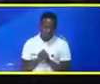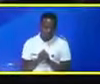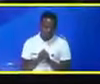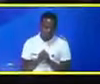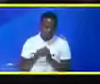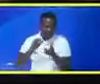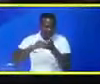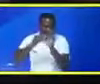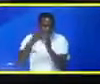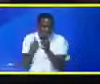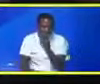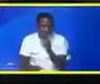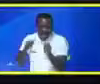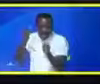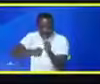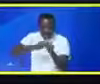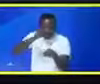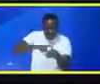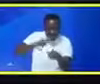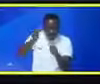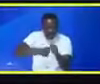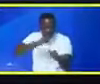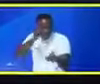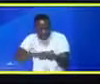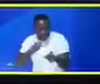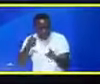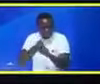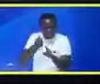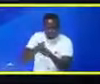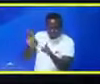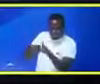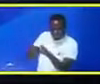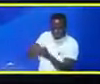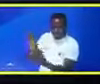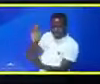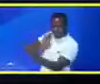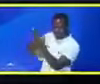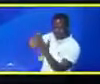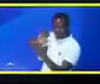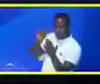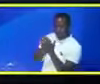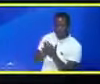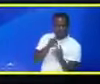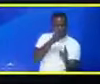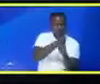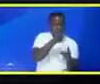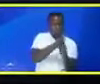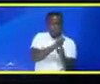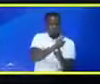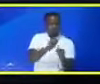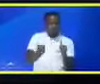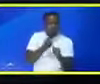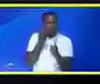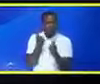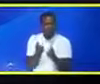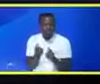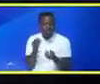That means every time you stand in front of a closed door, ladies and gentlemen, your first assignment is not an attempt